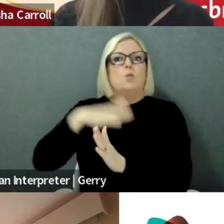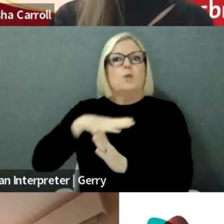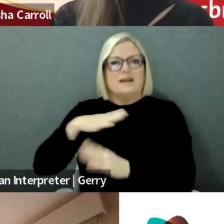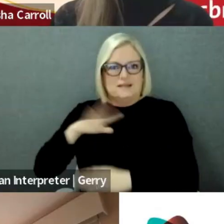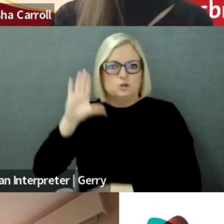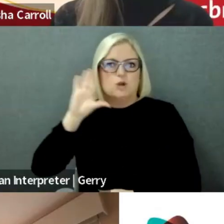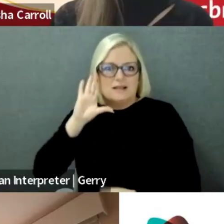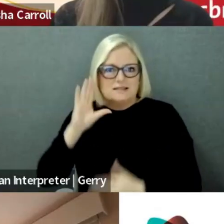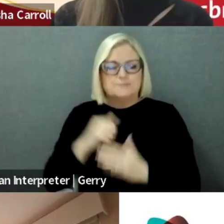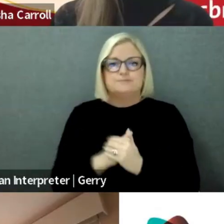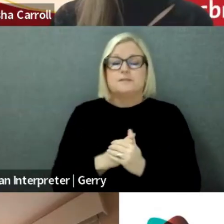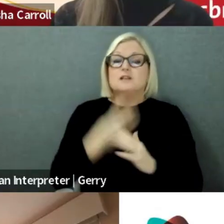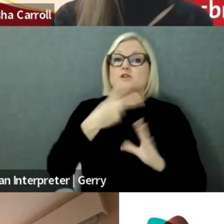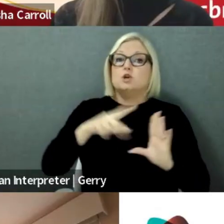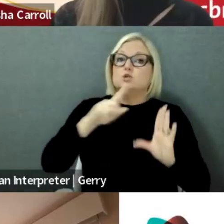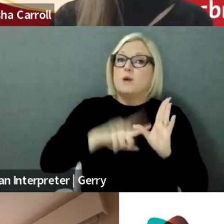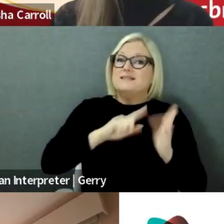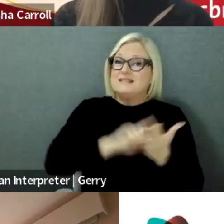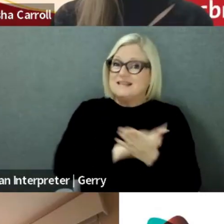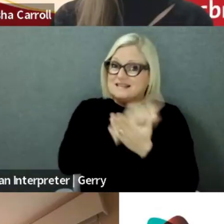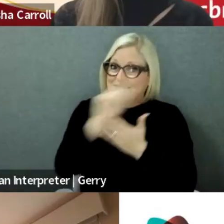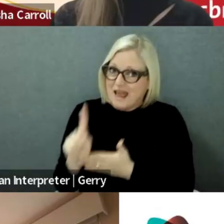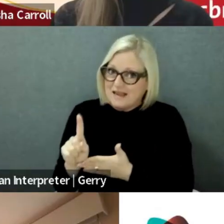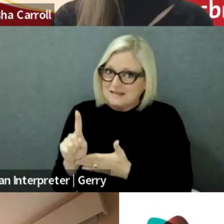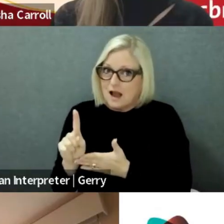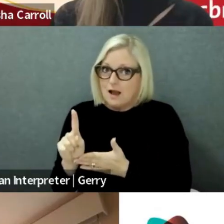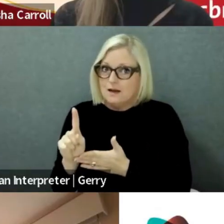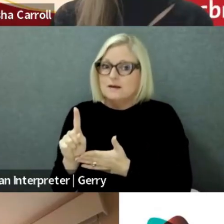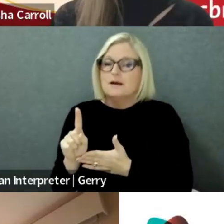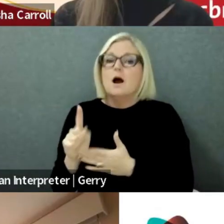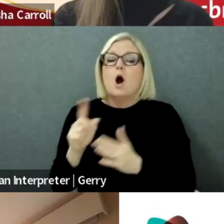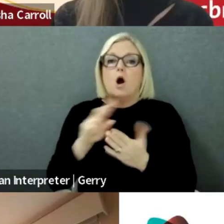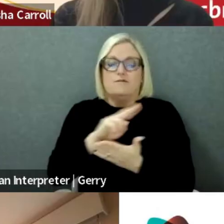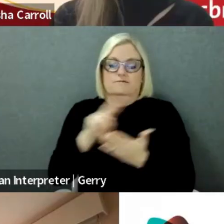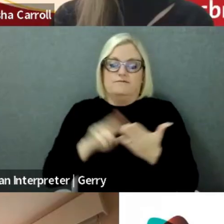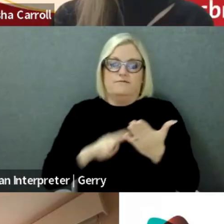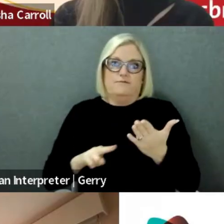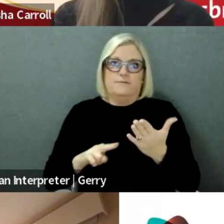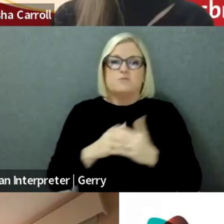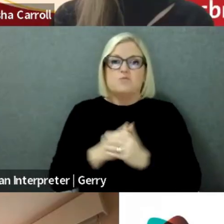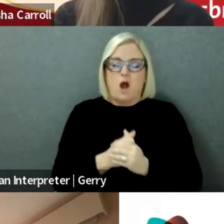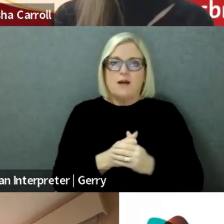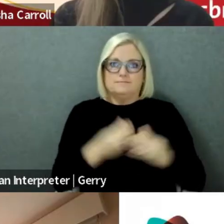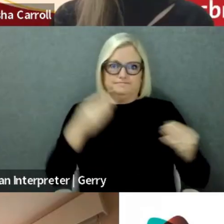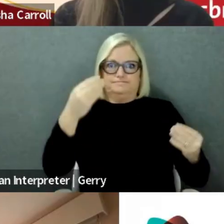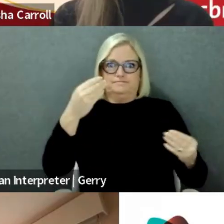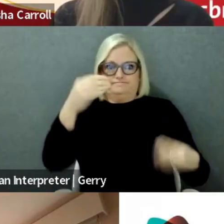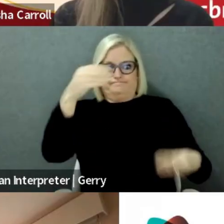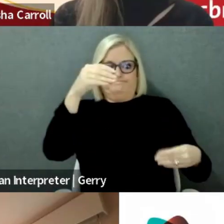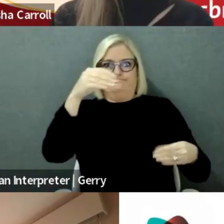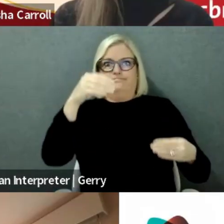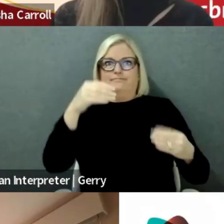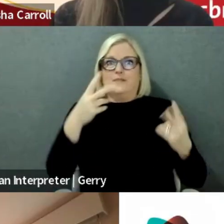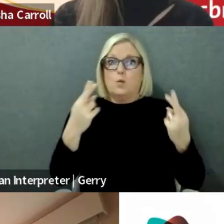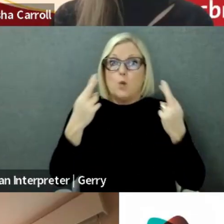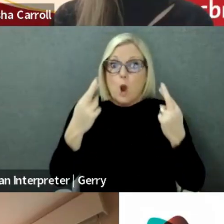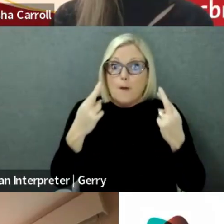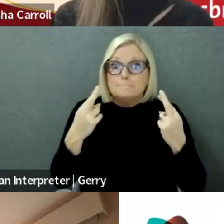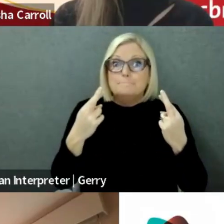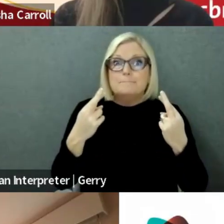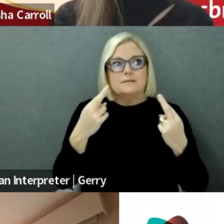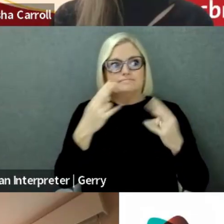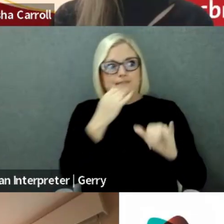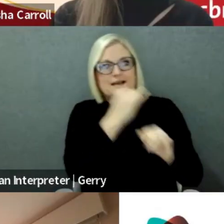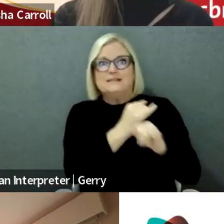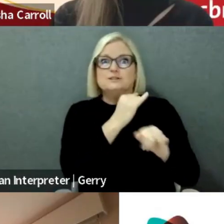of the CRPD, we are reminded that while the Convention established a clear and transformative vision, deinstitutionalisation remains a